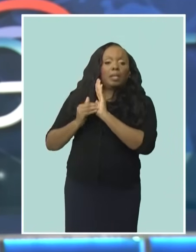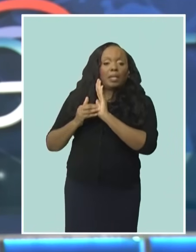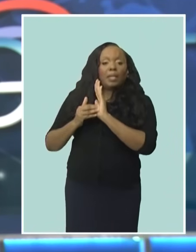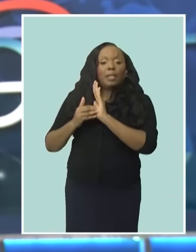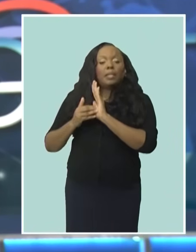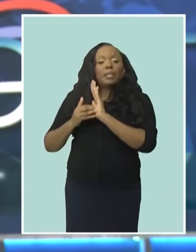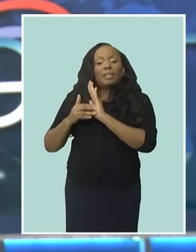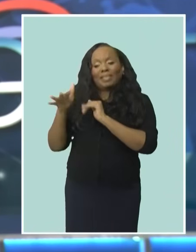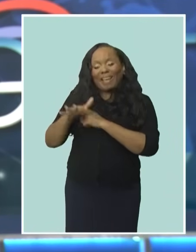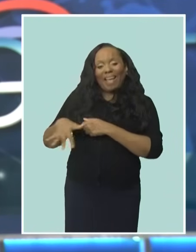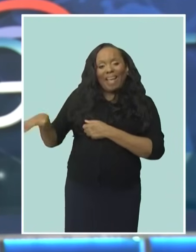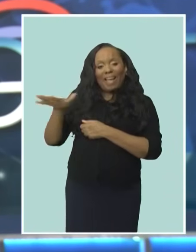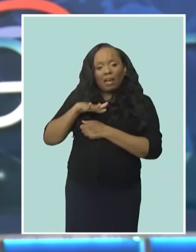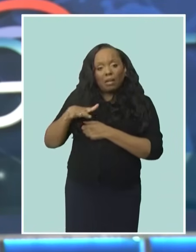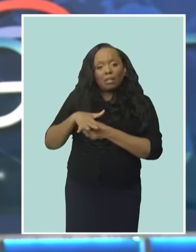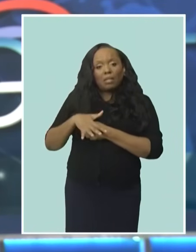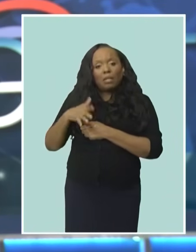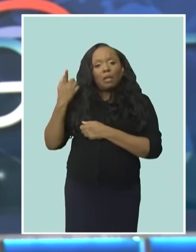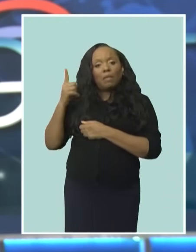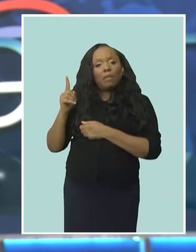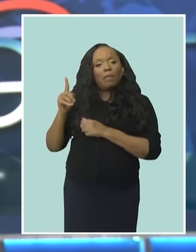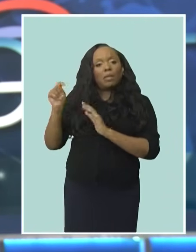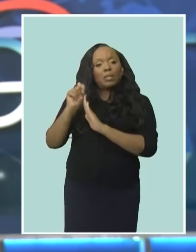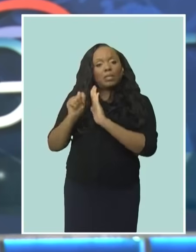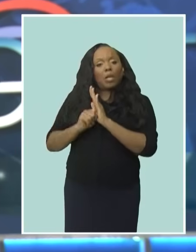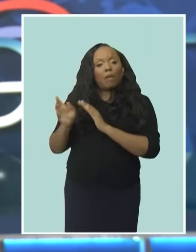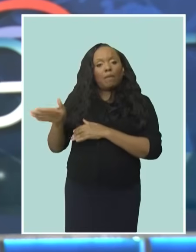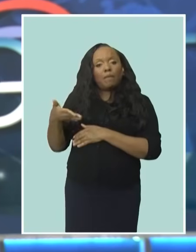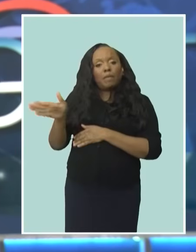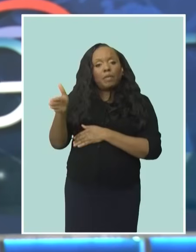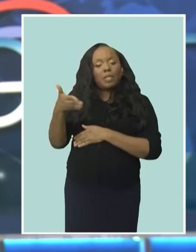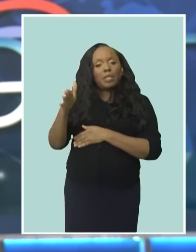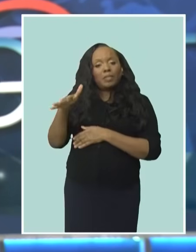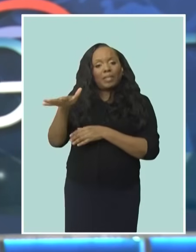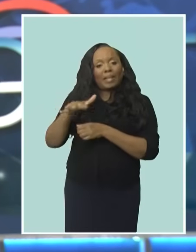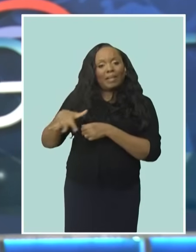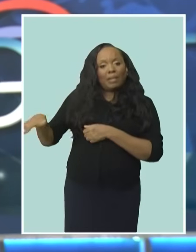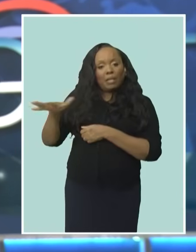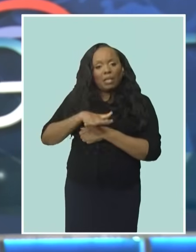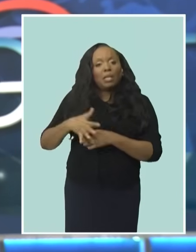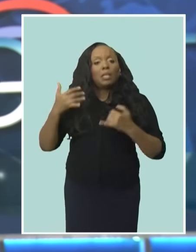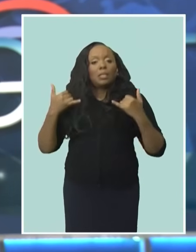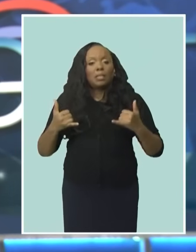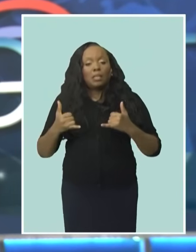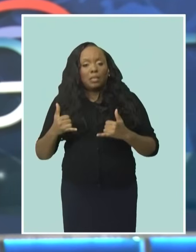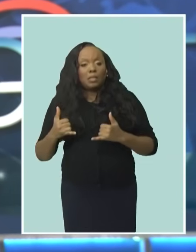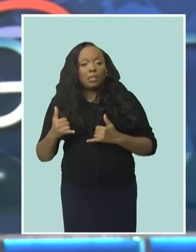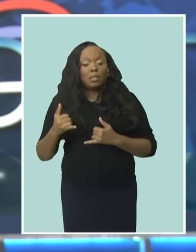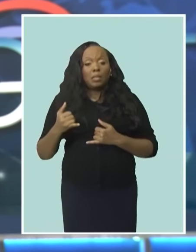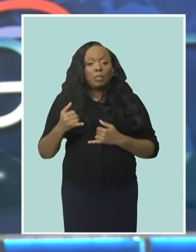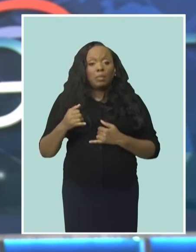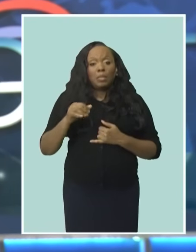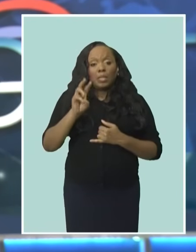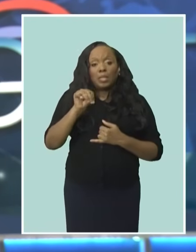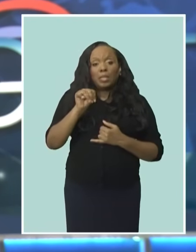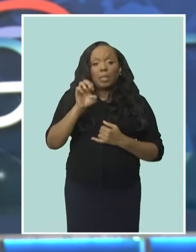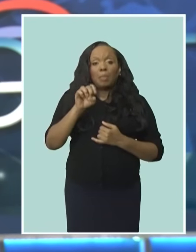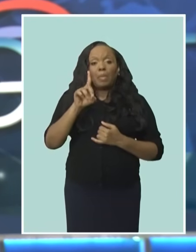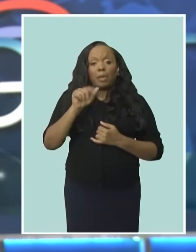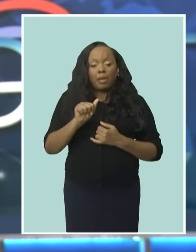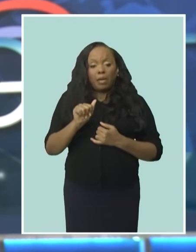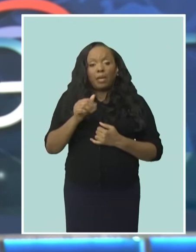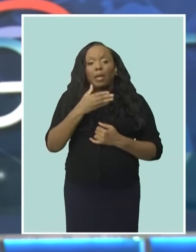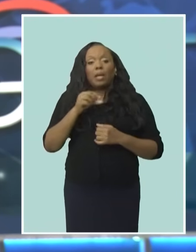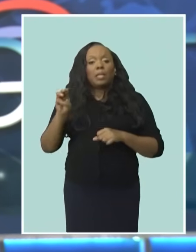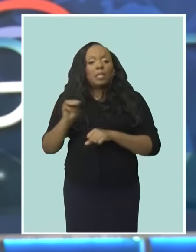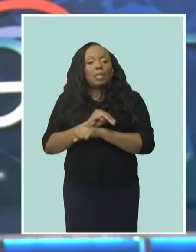as part of the World Bank project is in full swing. Today, members of the media joined the Minister of the Environment, National Beautification and